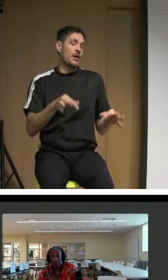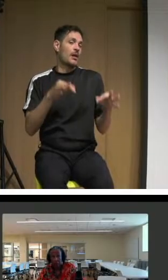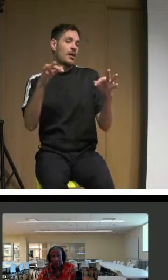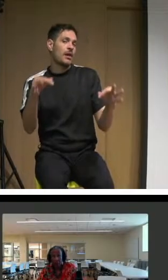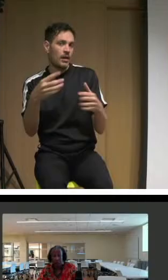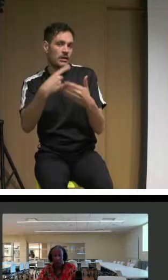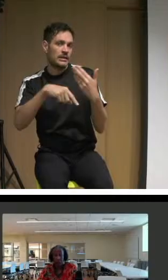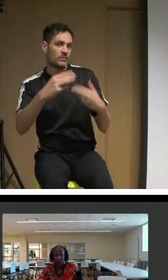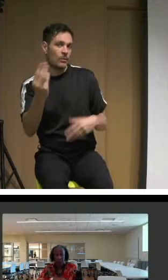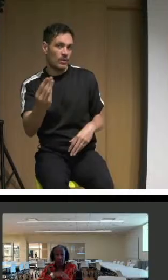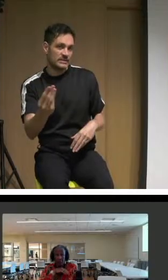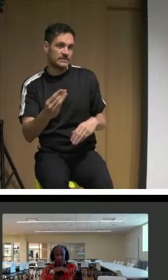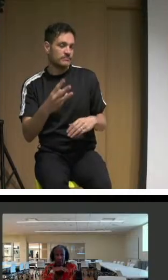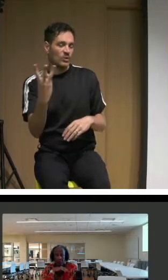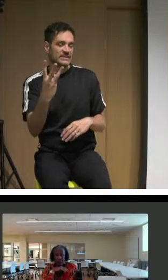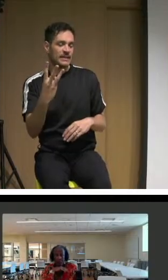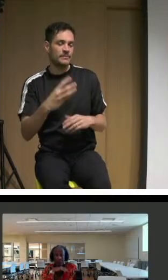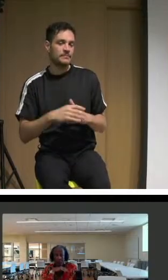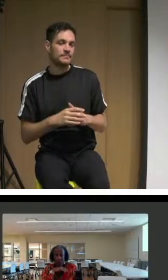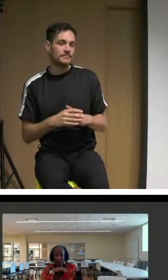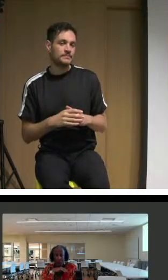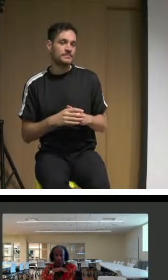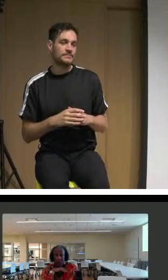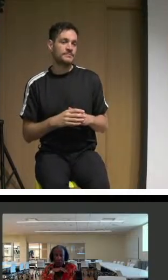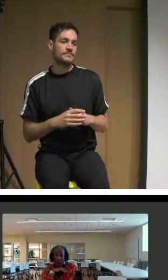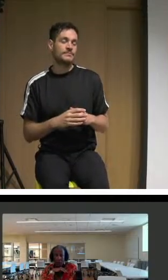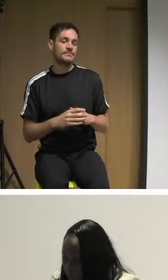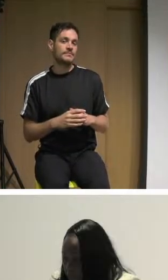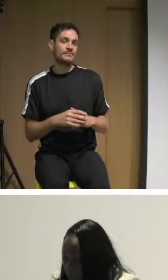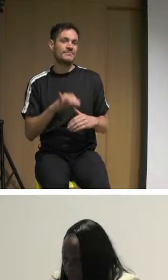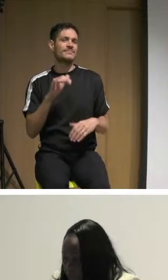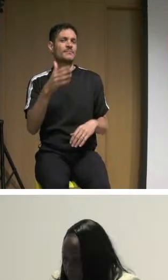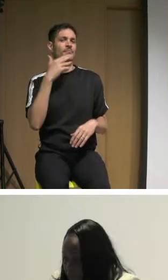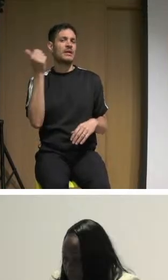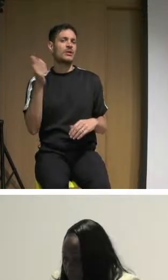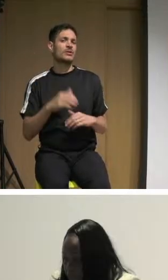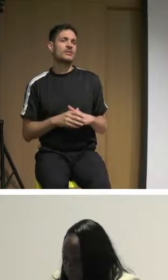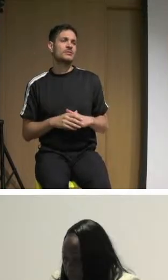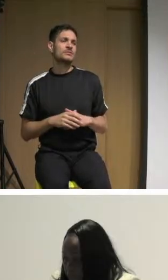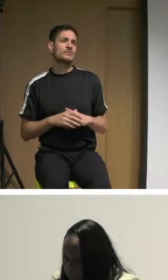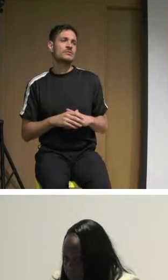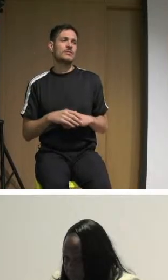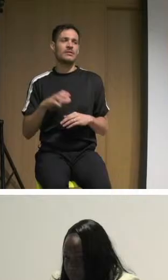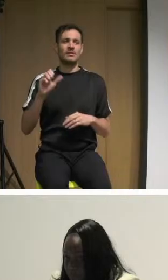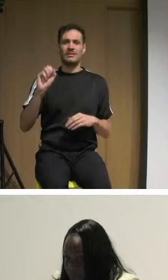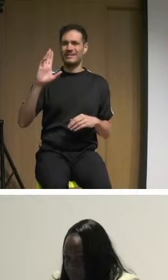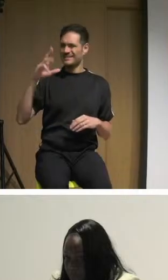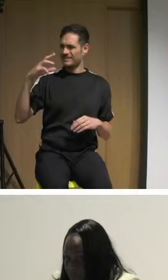period, but I'm also able to do a month. Is the first not a holiday?